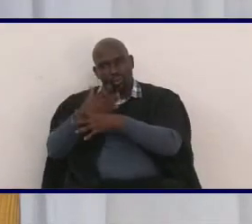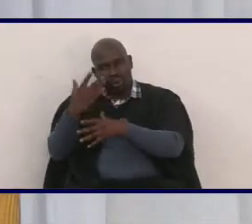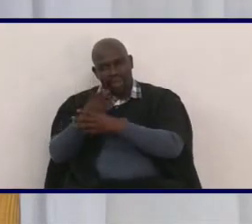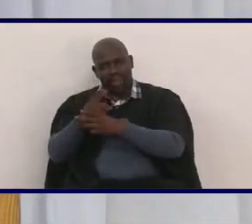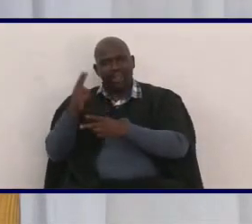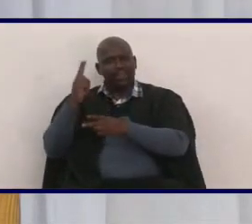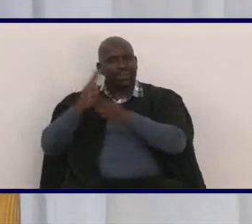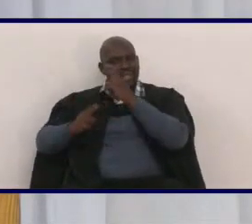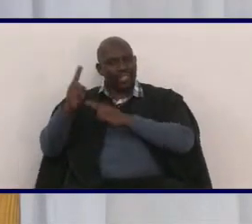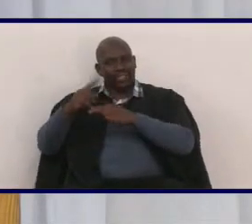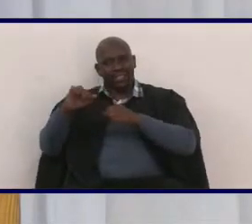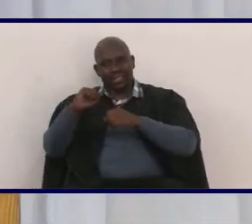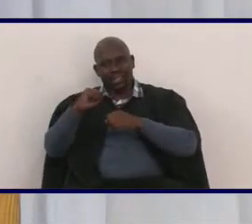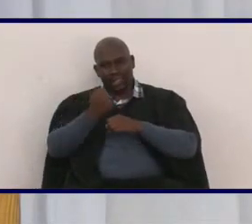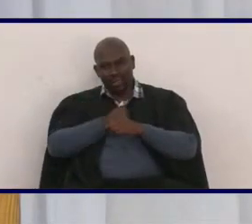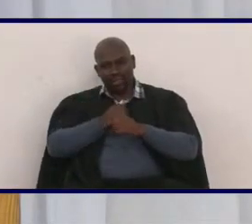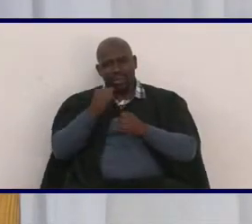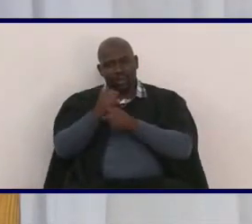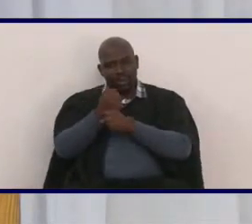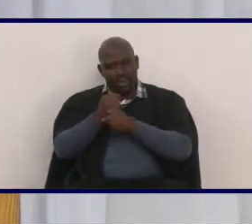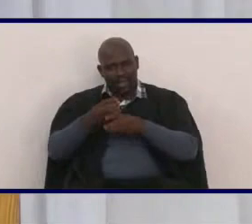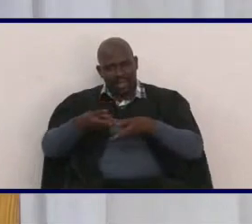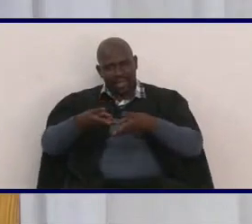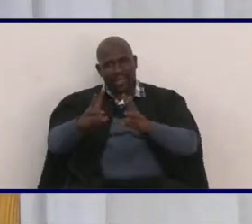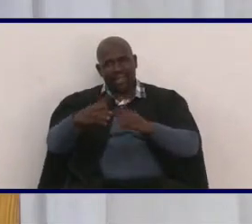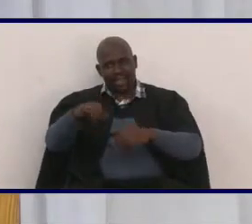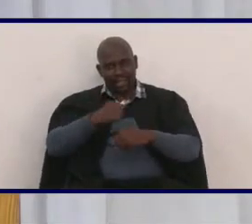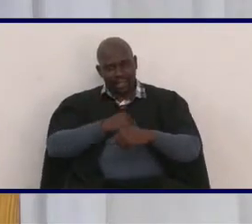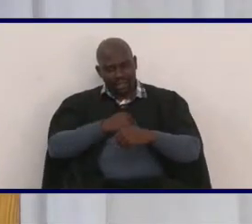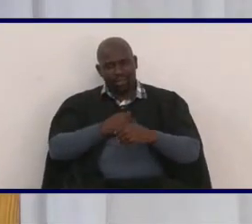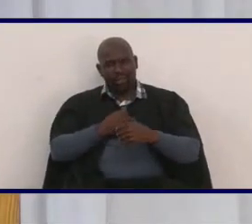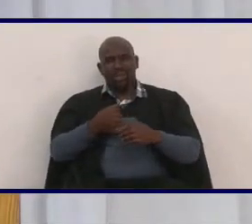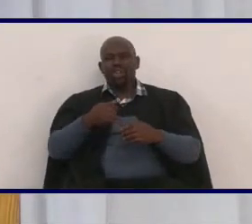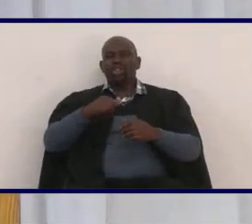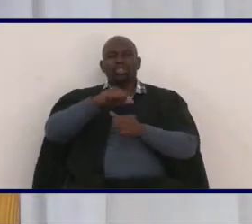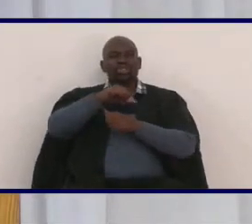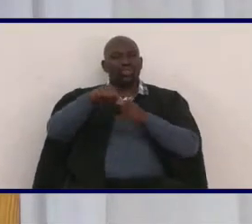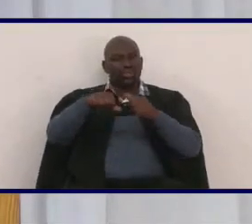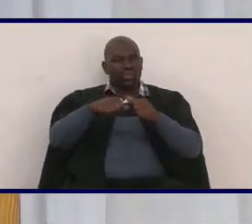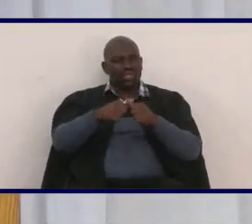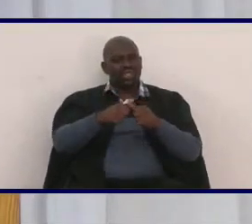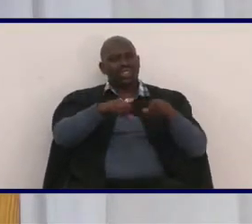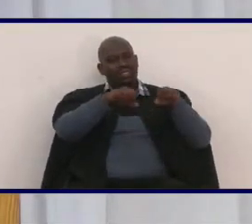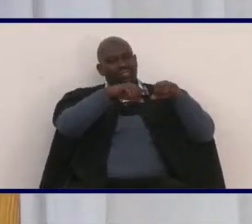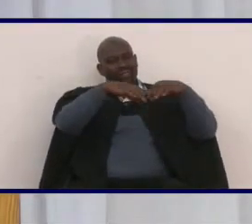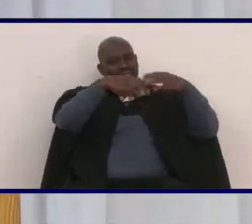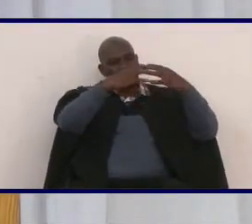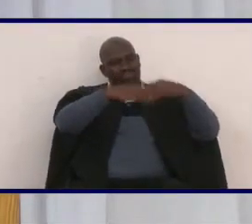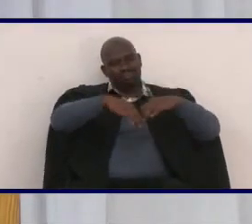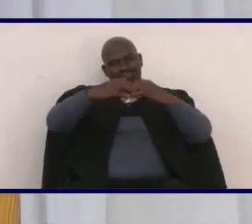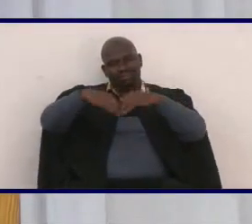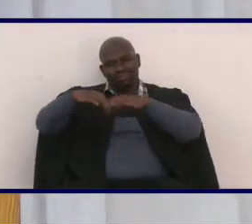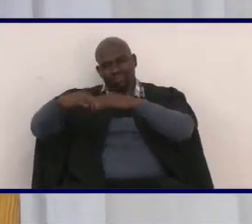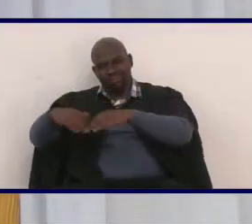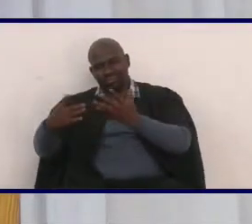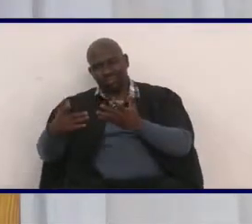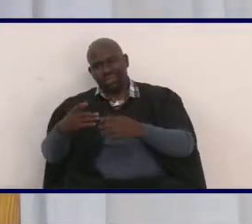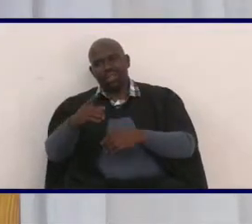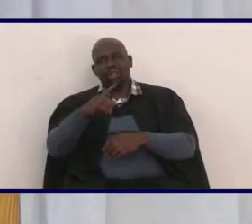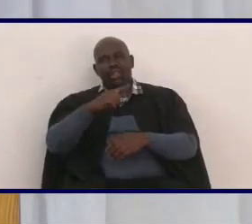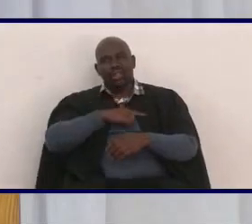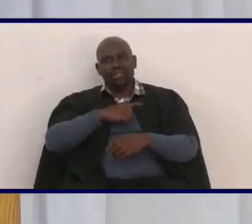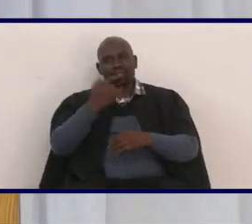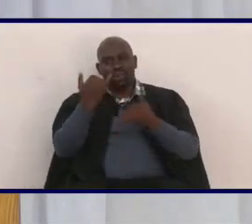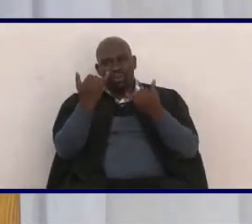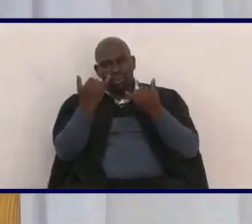useful. Our social fragmentations are nowadays overly pronounced, and everyday fascisms and aggressions